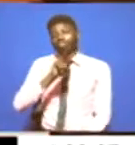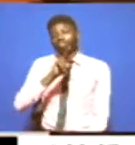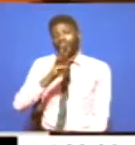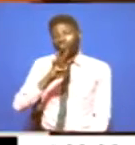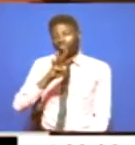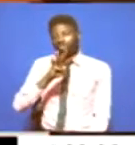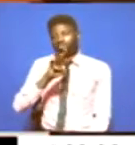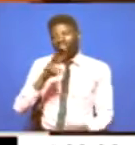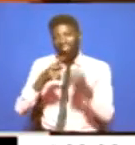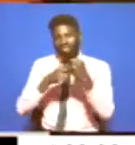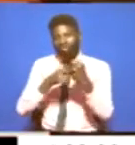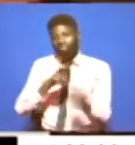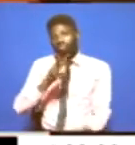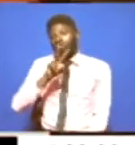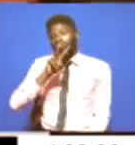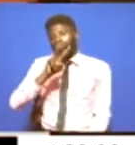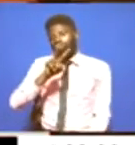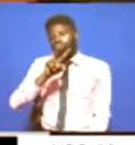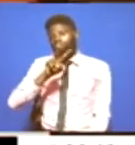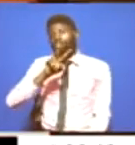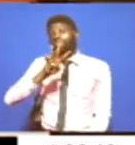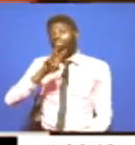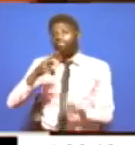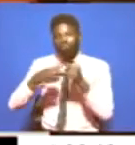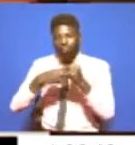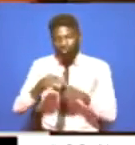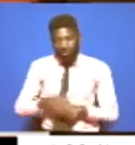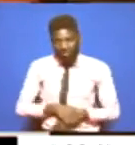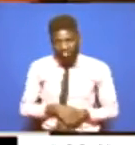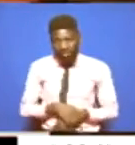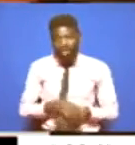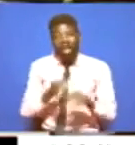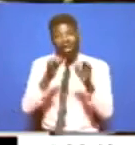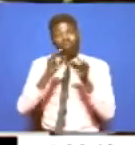247247, account number